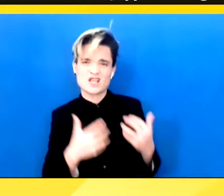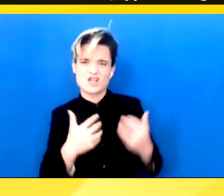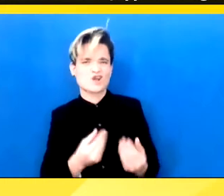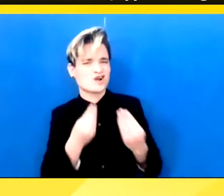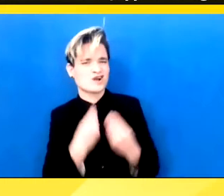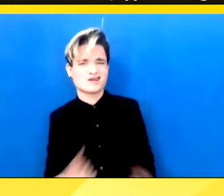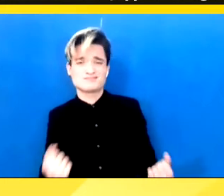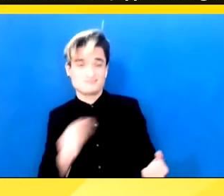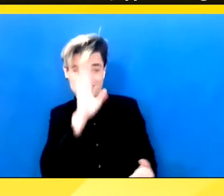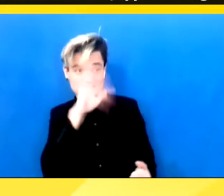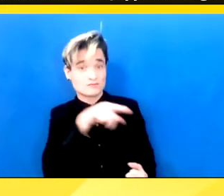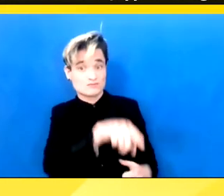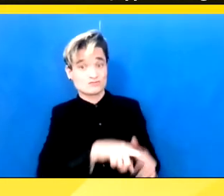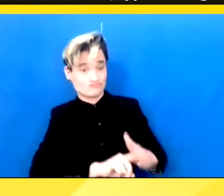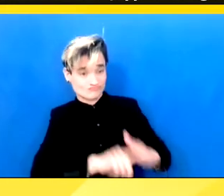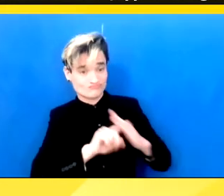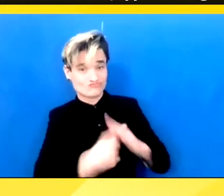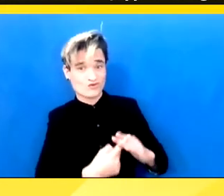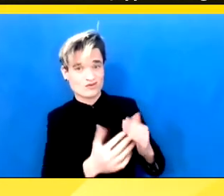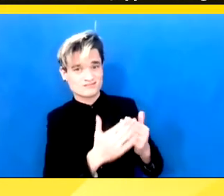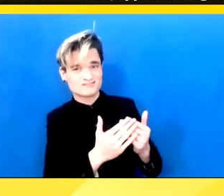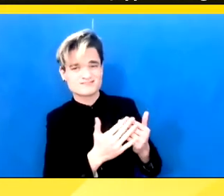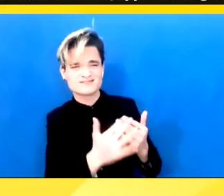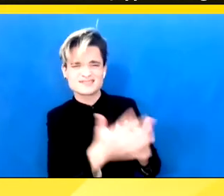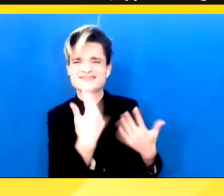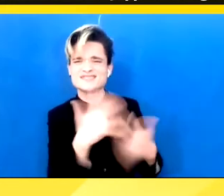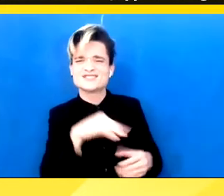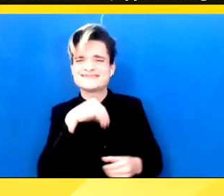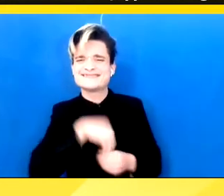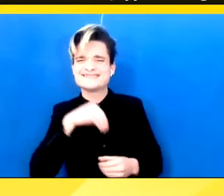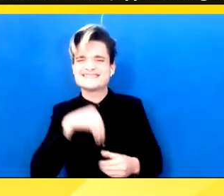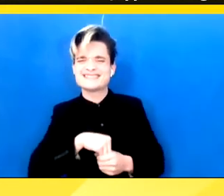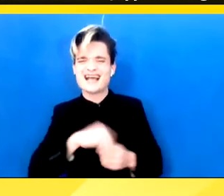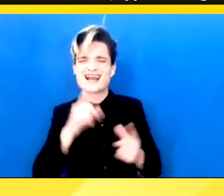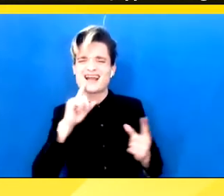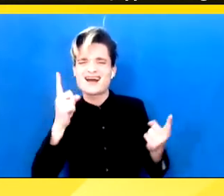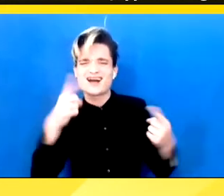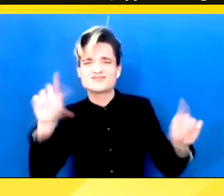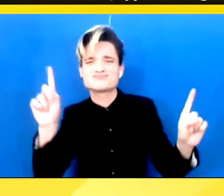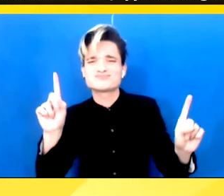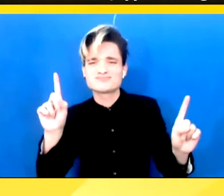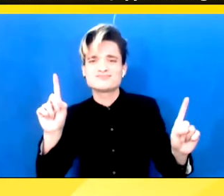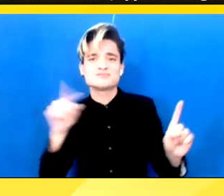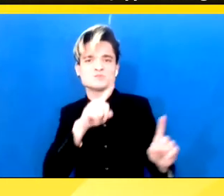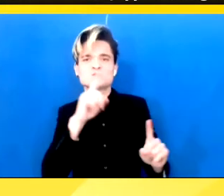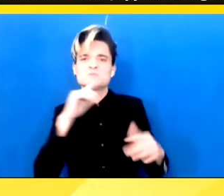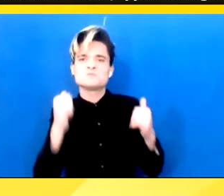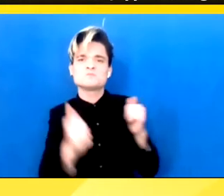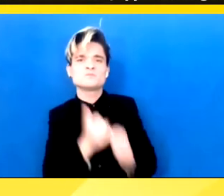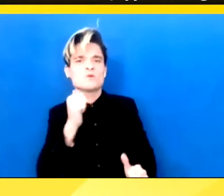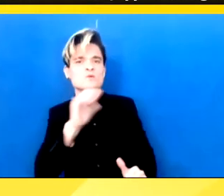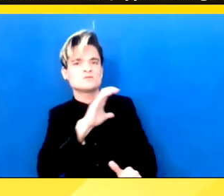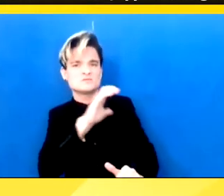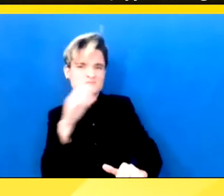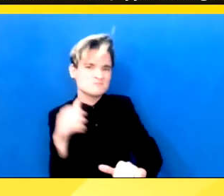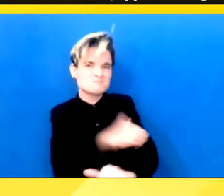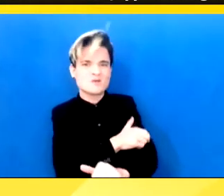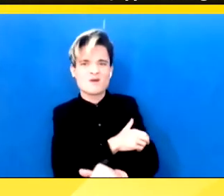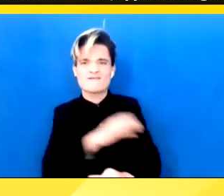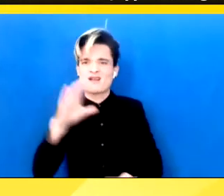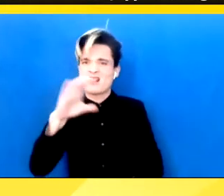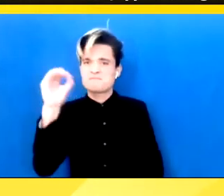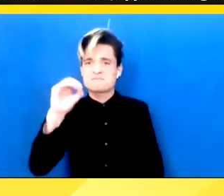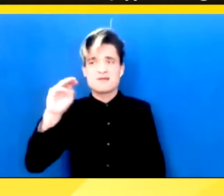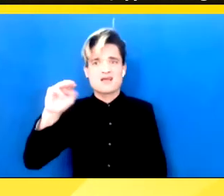the world's most powerful corporation owned by the world's richest man, and you're doing it in a